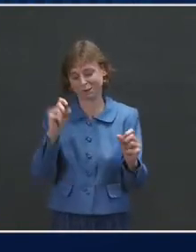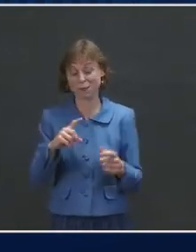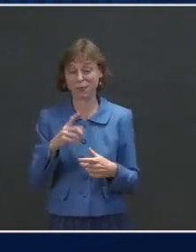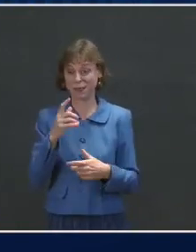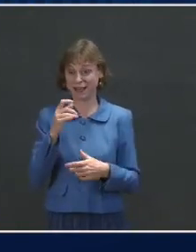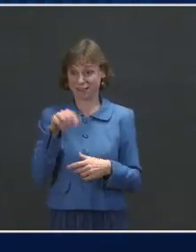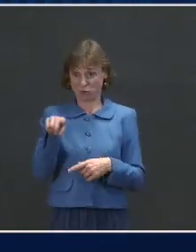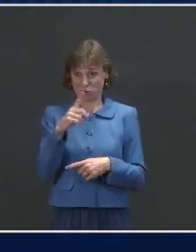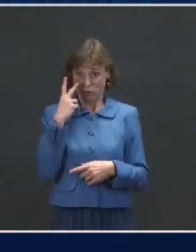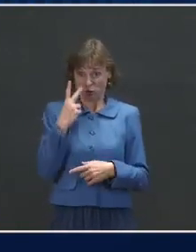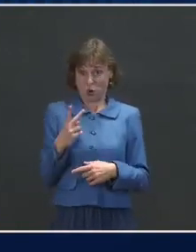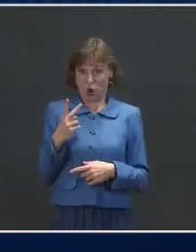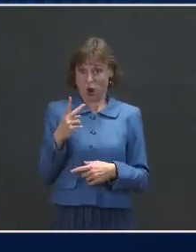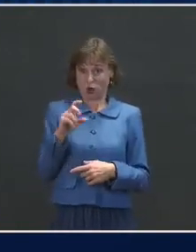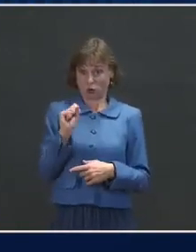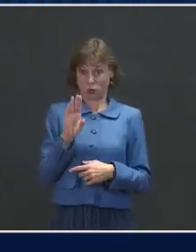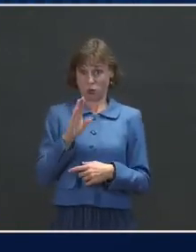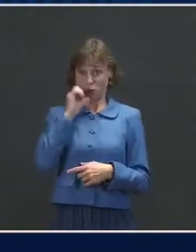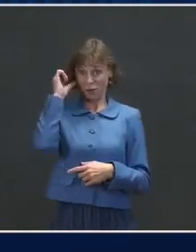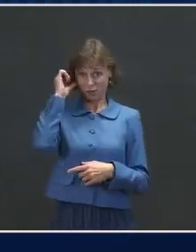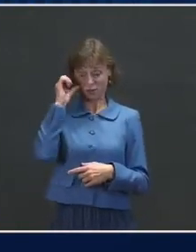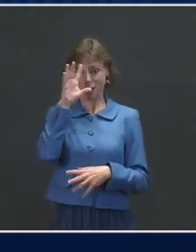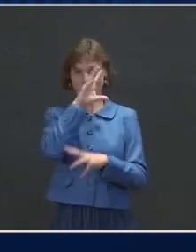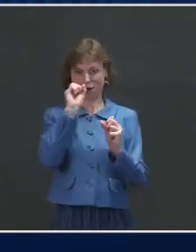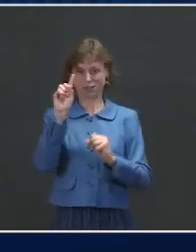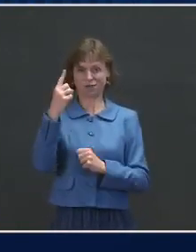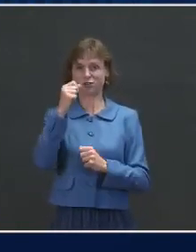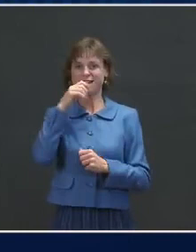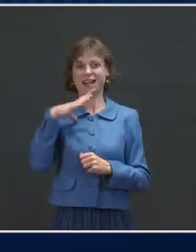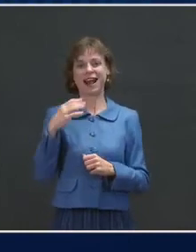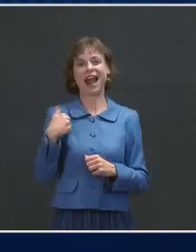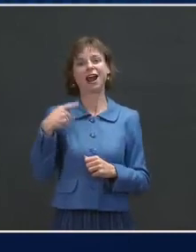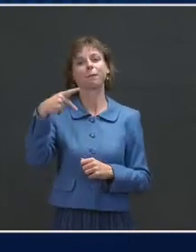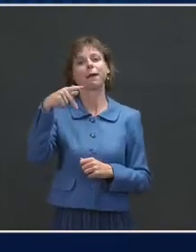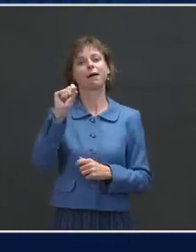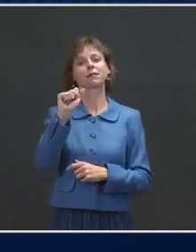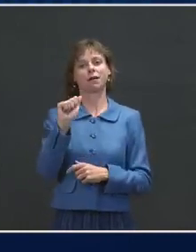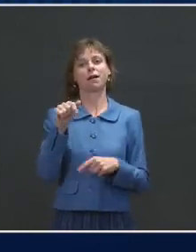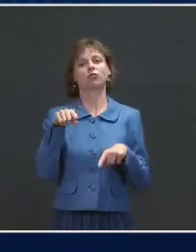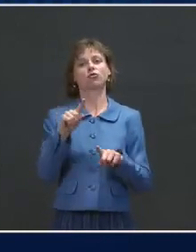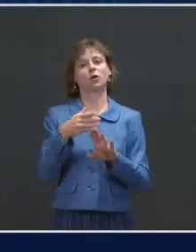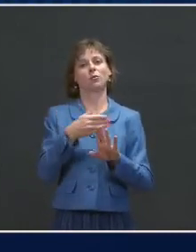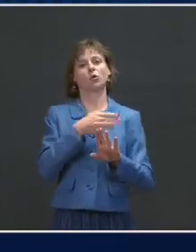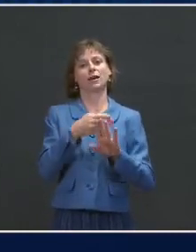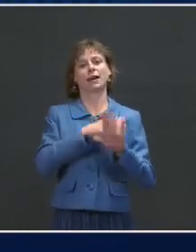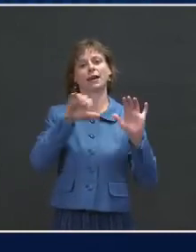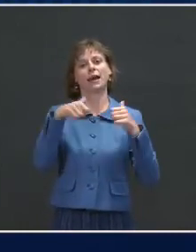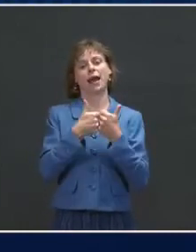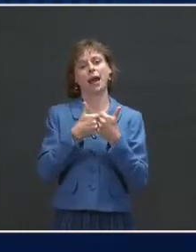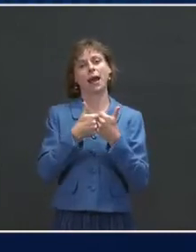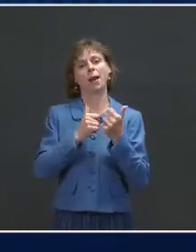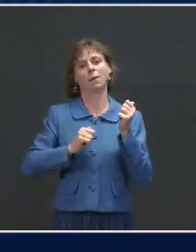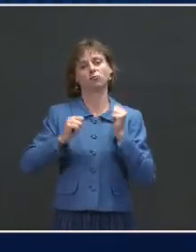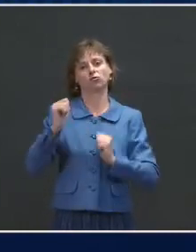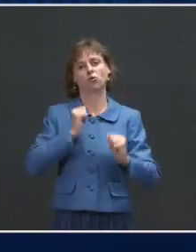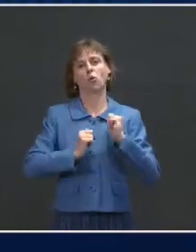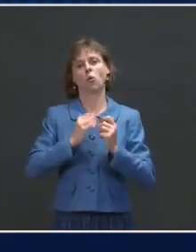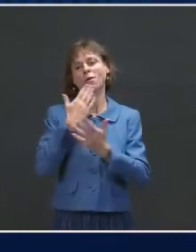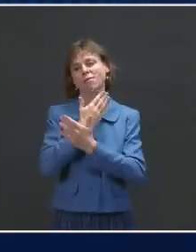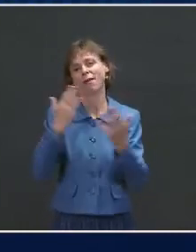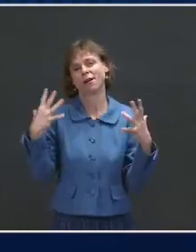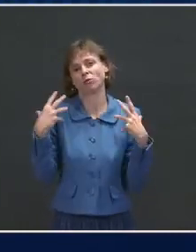the President and the First Lady yesterday appeared in a PSA that aired during the pregame show, thanking healthcare workers and